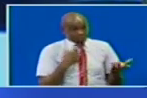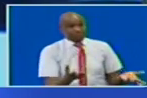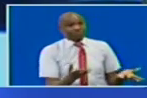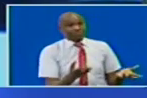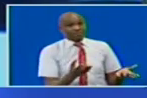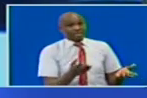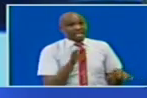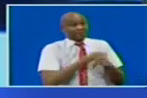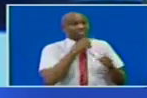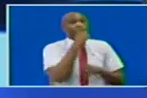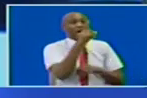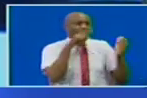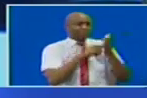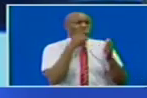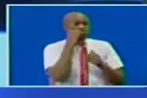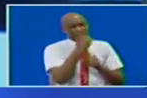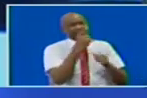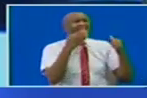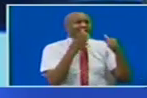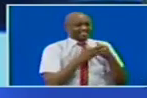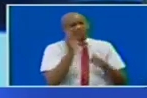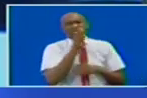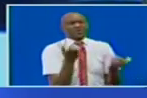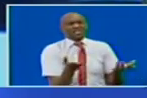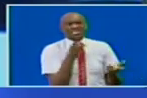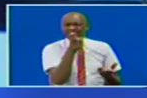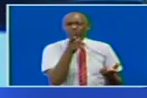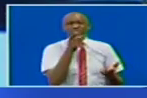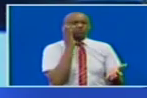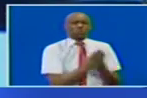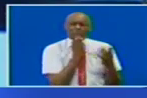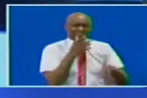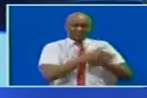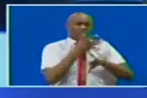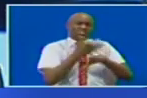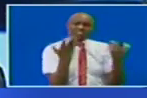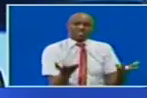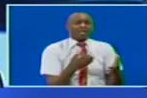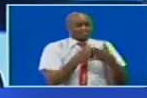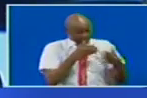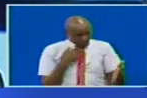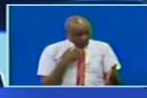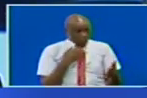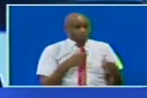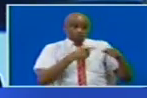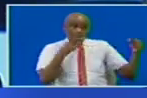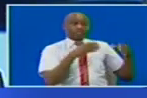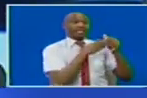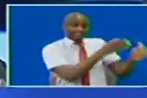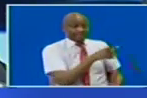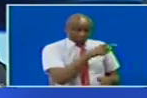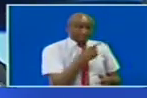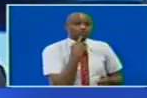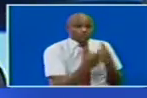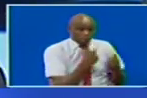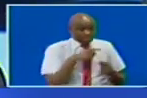put forward about the 1.189 billion, which is false. So before the court principals